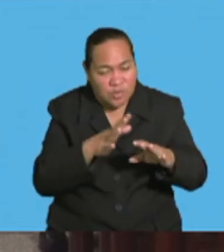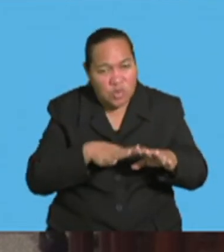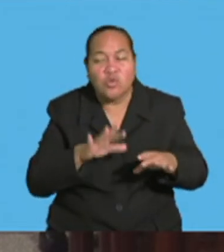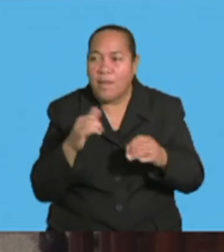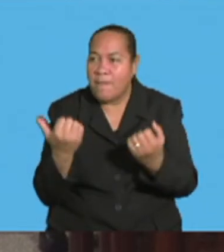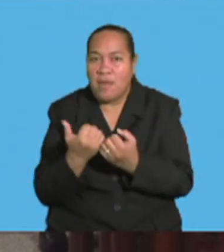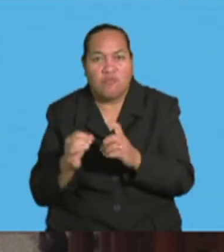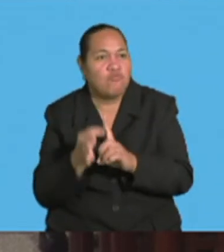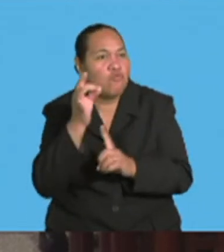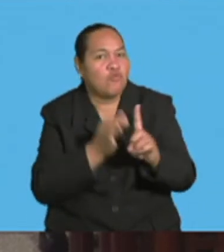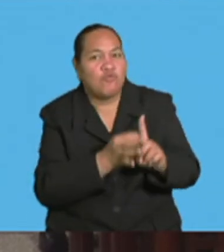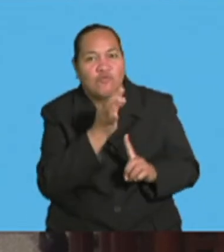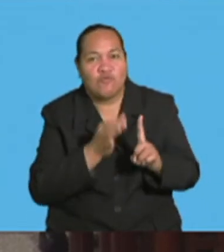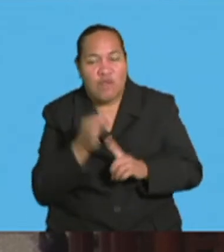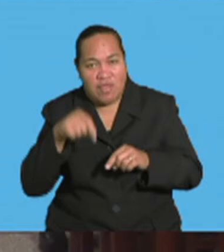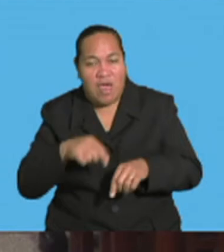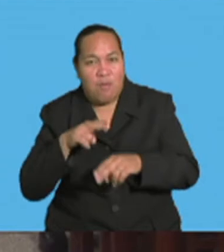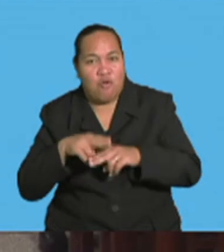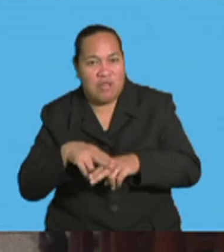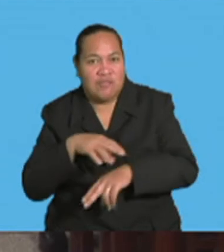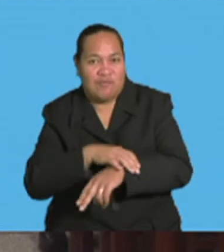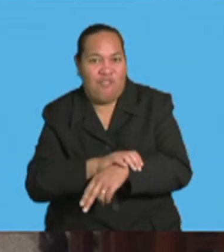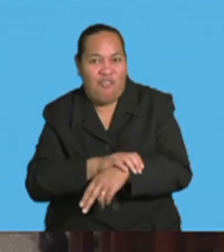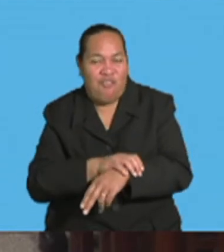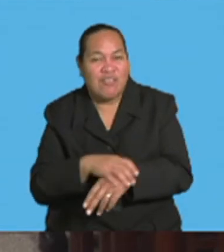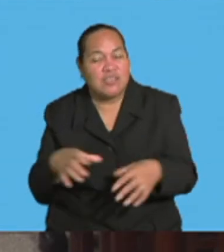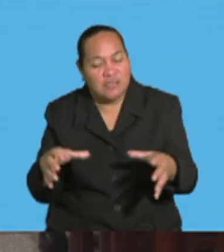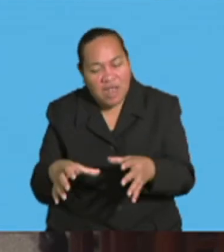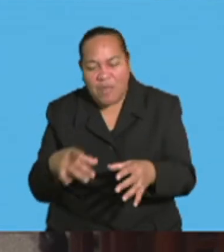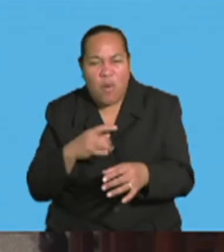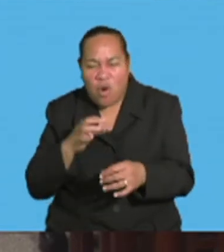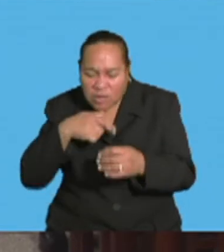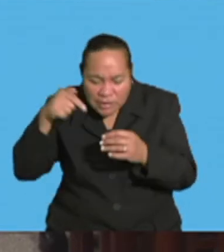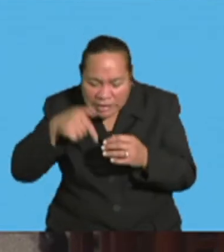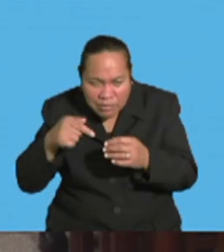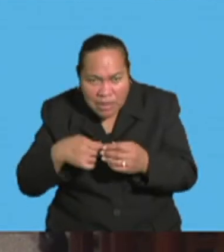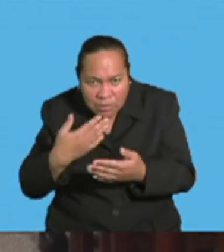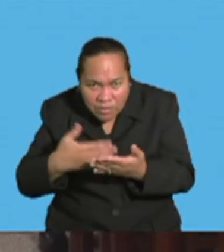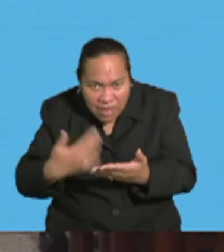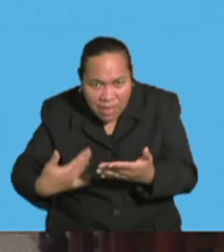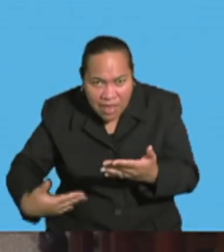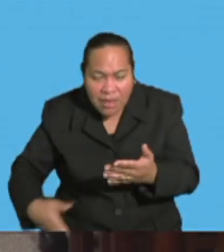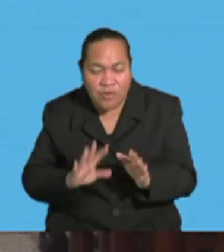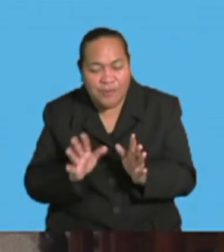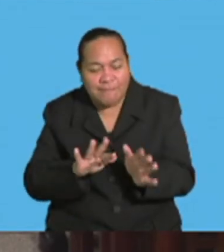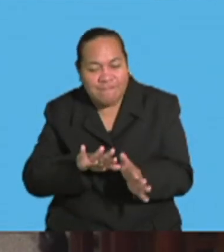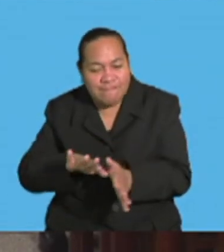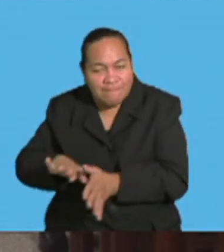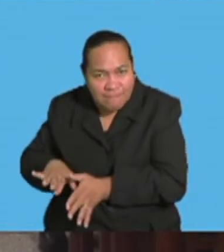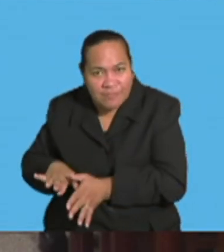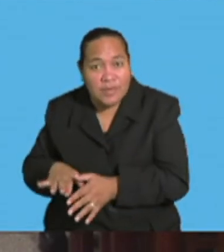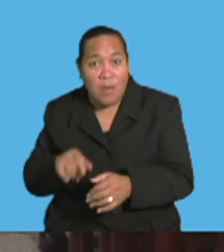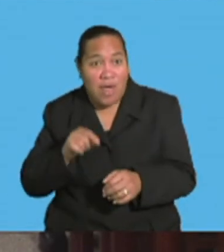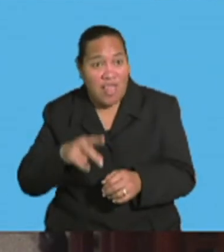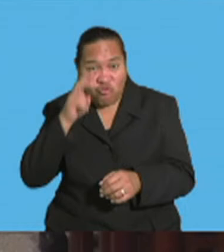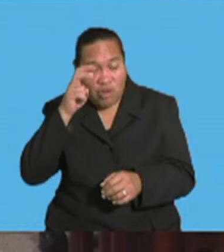improved in the Fiji Police Force. So these are the specialists. I will not go into the details, Honourable Speaker, sir. With that, training